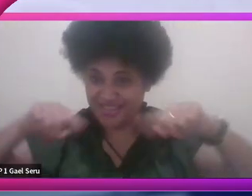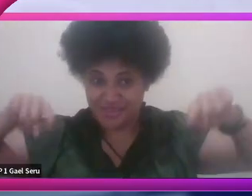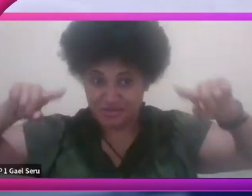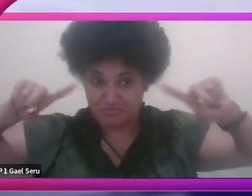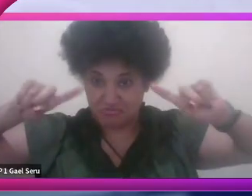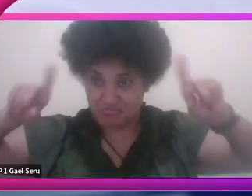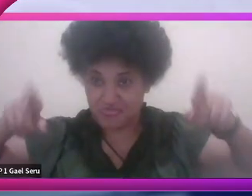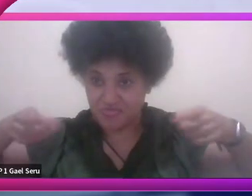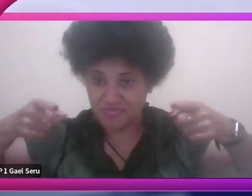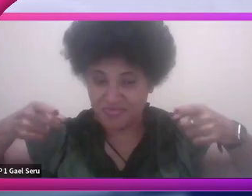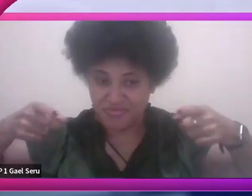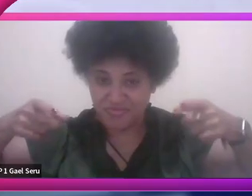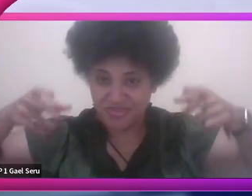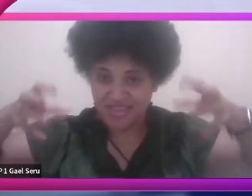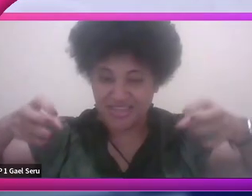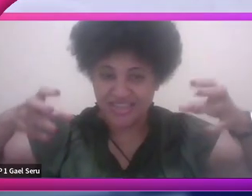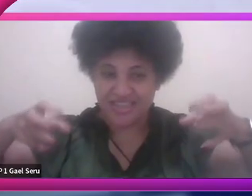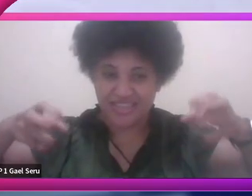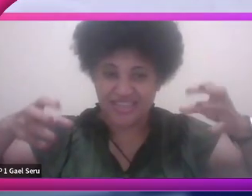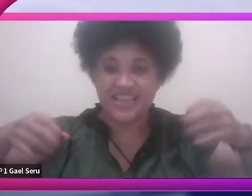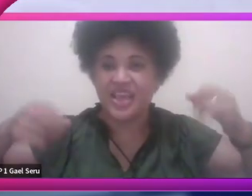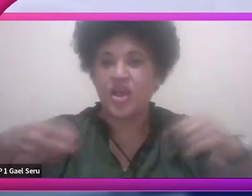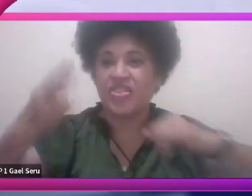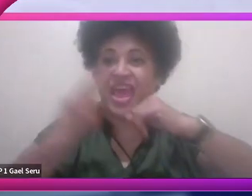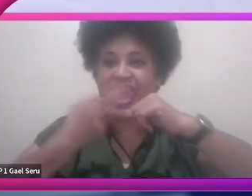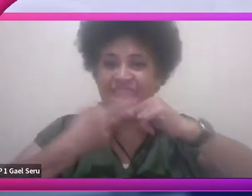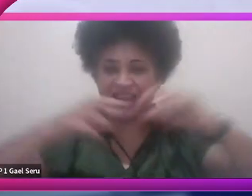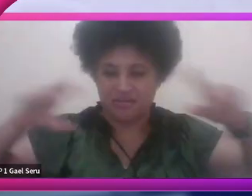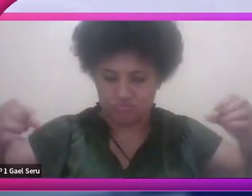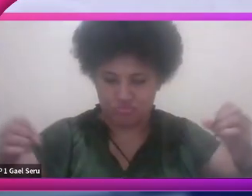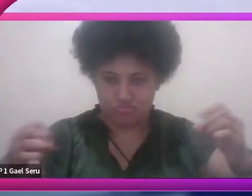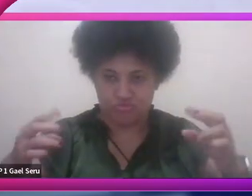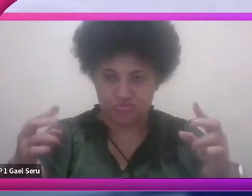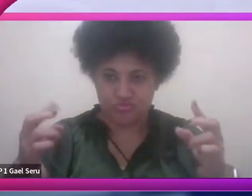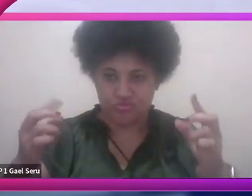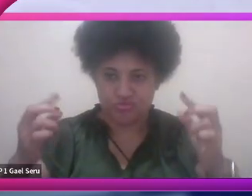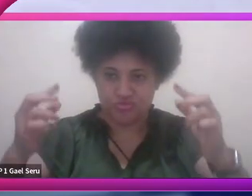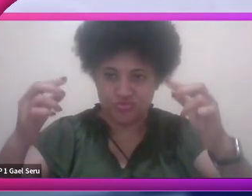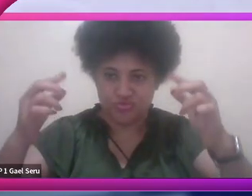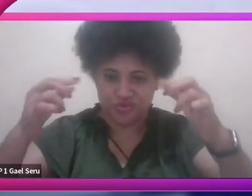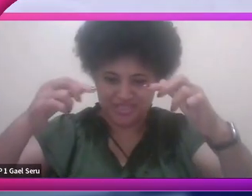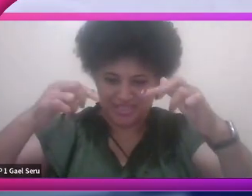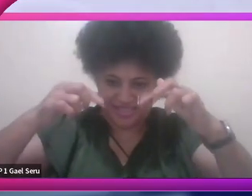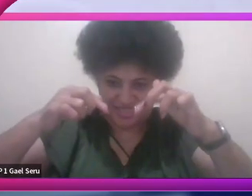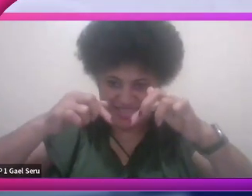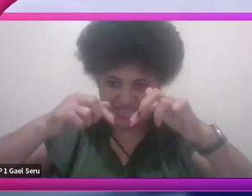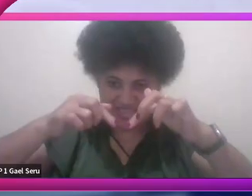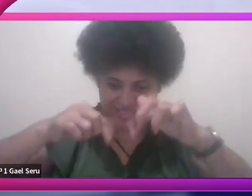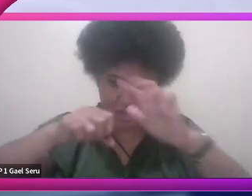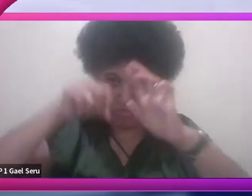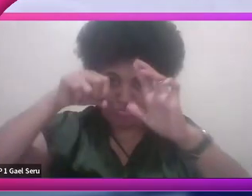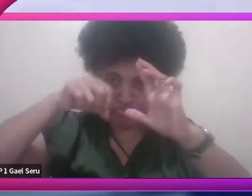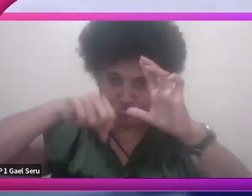that try to produce egg, and the egg travel to the tube, go to your uterus, and if any sperm from